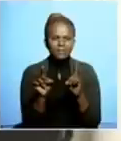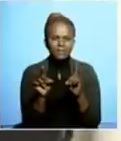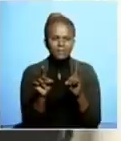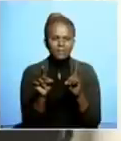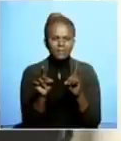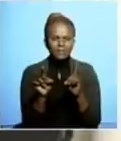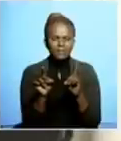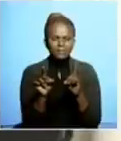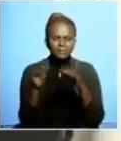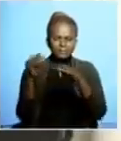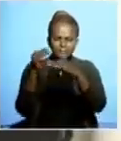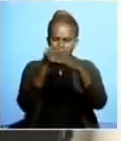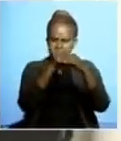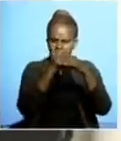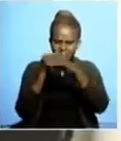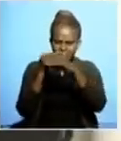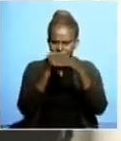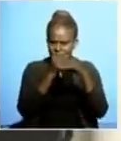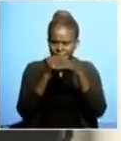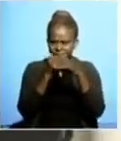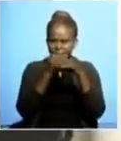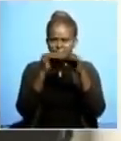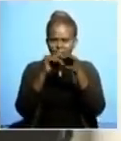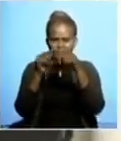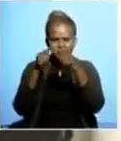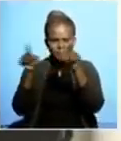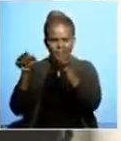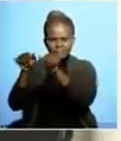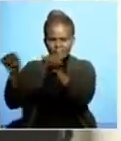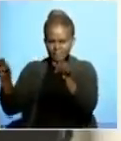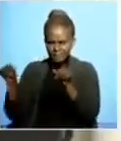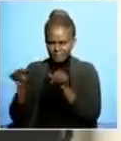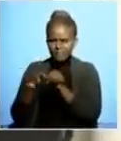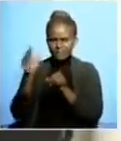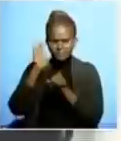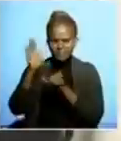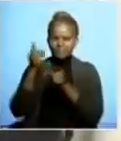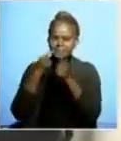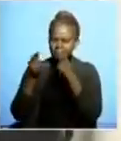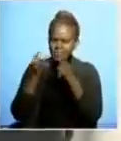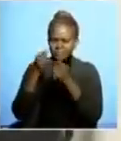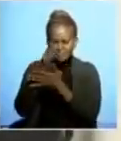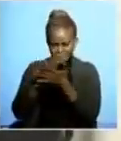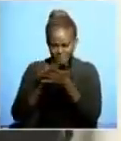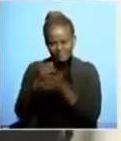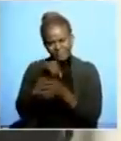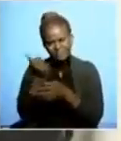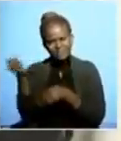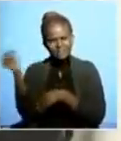The standards are in a different area. We'll be addressing that some other day.